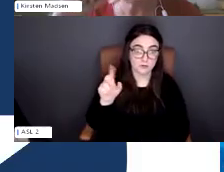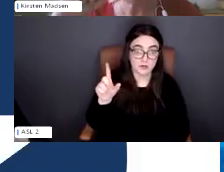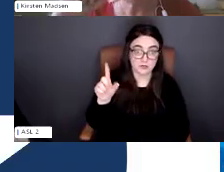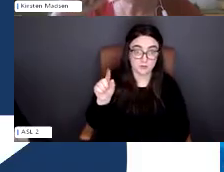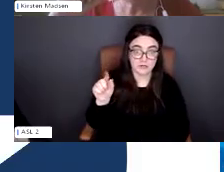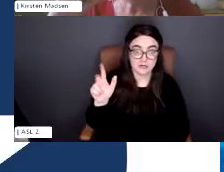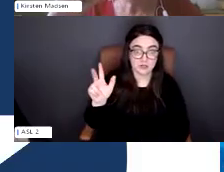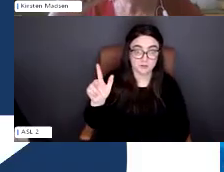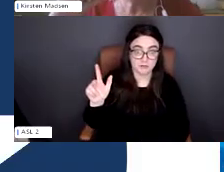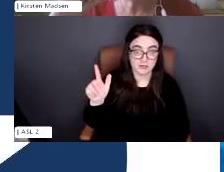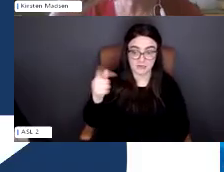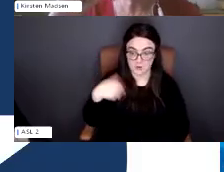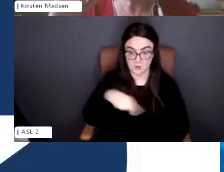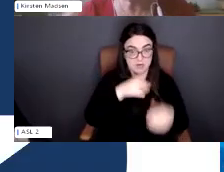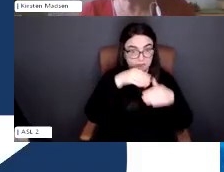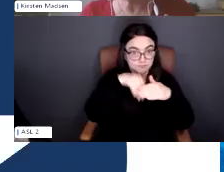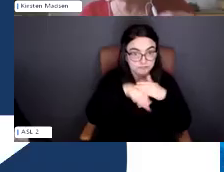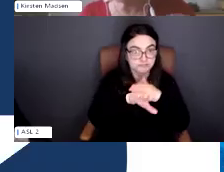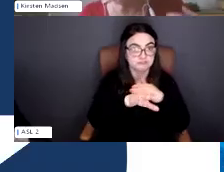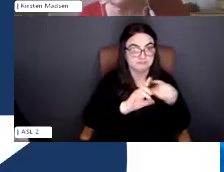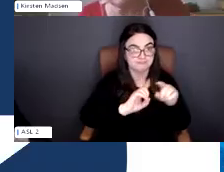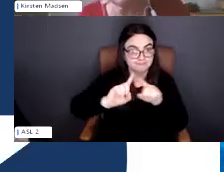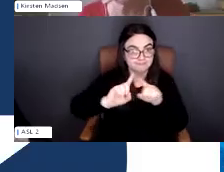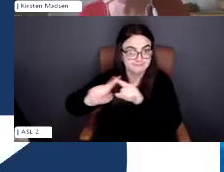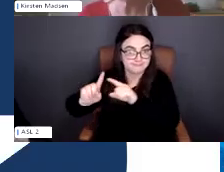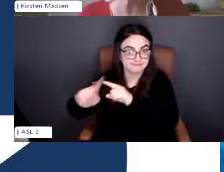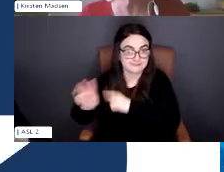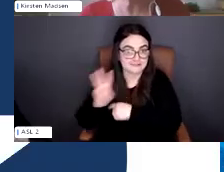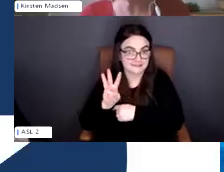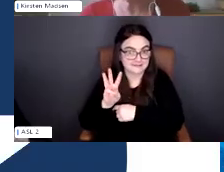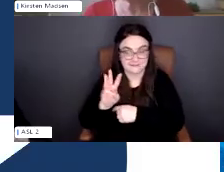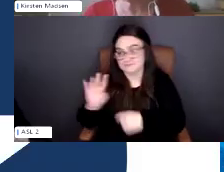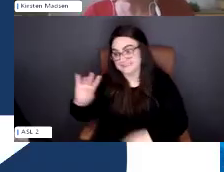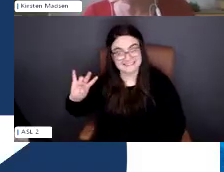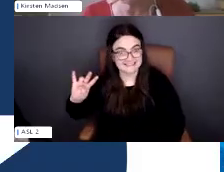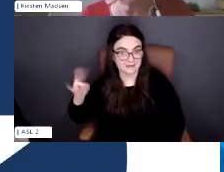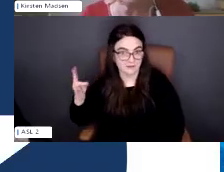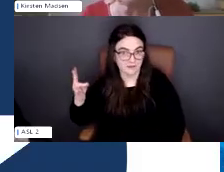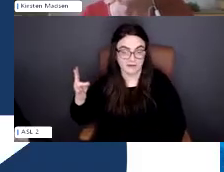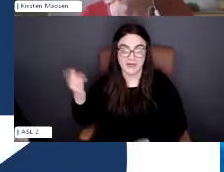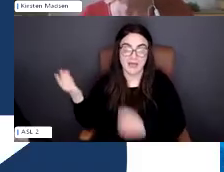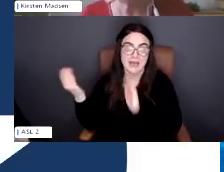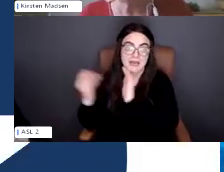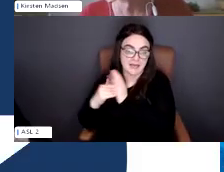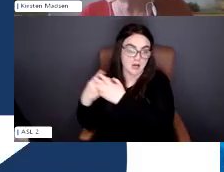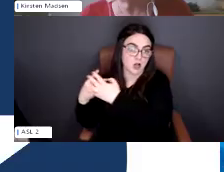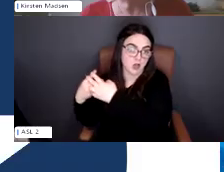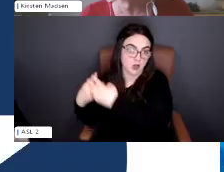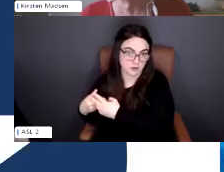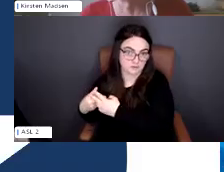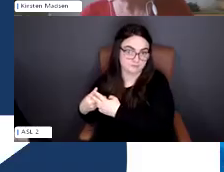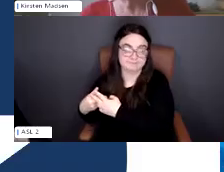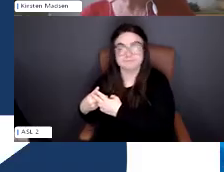2023, and this particular site continued to experience lockdowns.